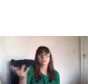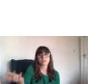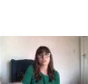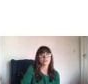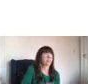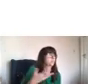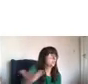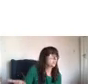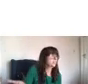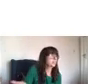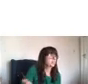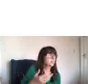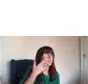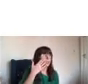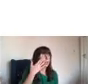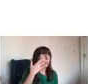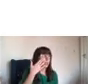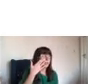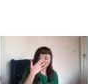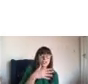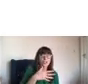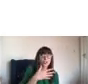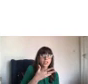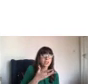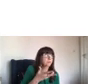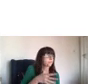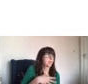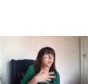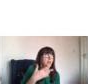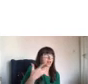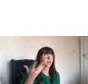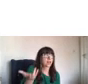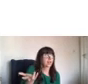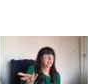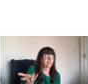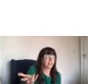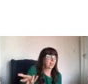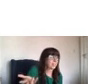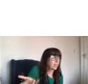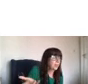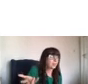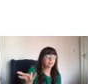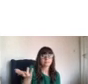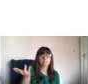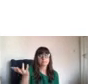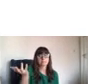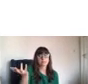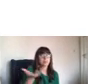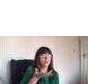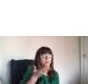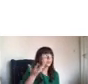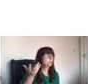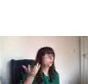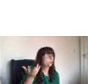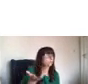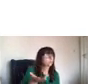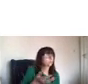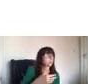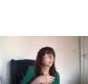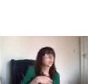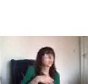so that's social welfare, paternity. And as a lawyer and as an academic,